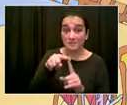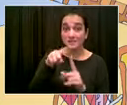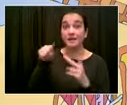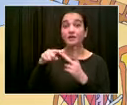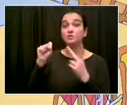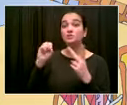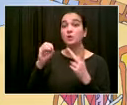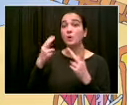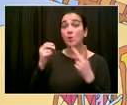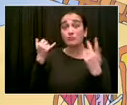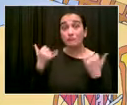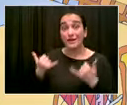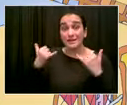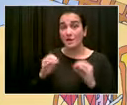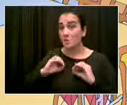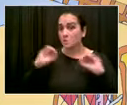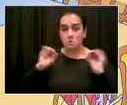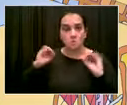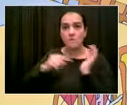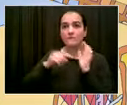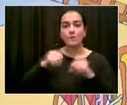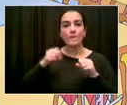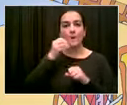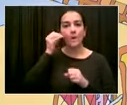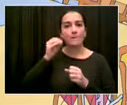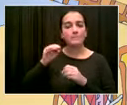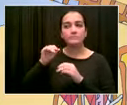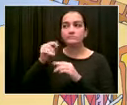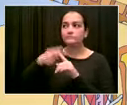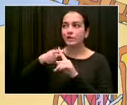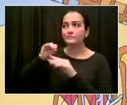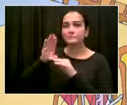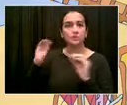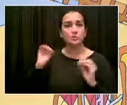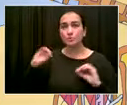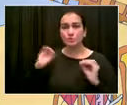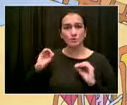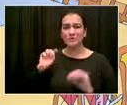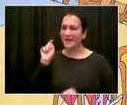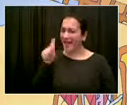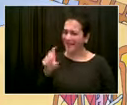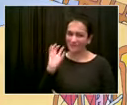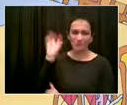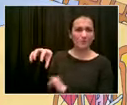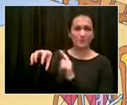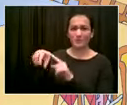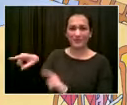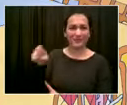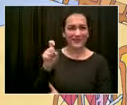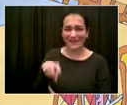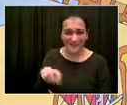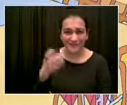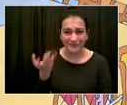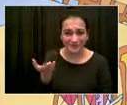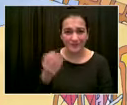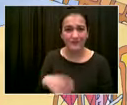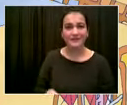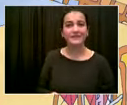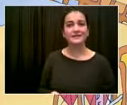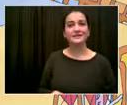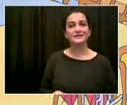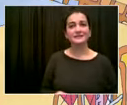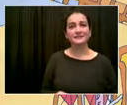community of whatever income. These are big deals. This is a big moment. And what it